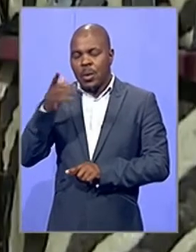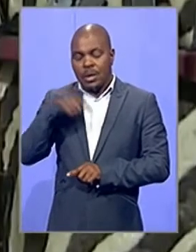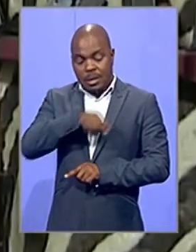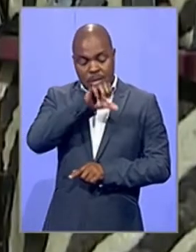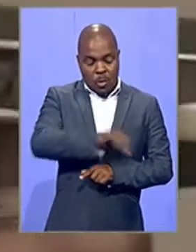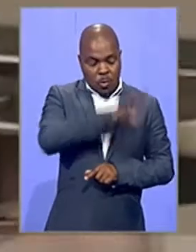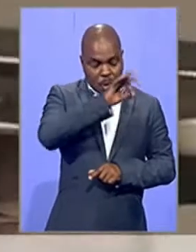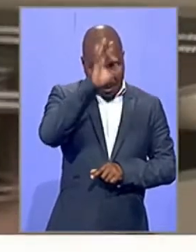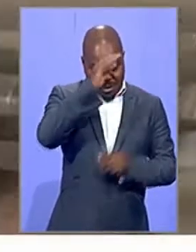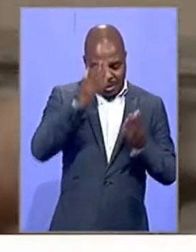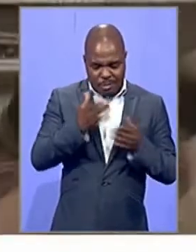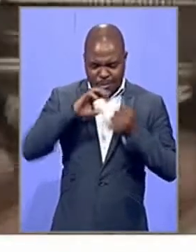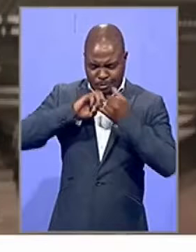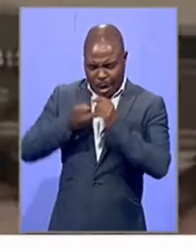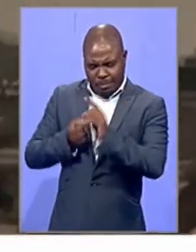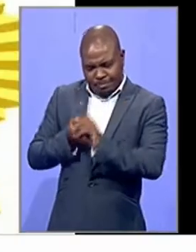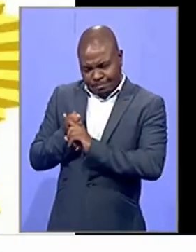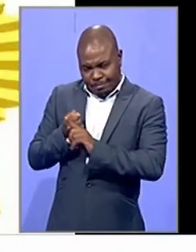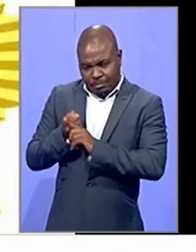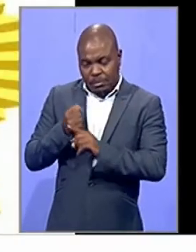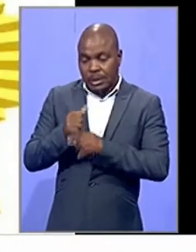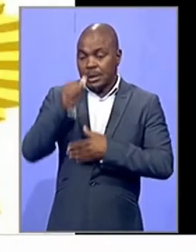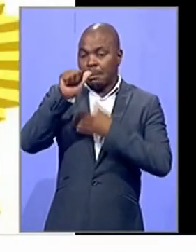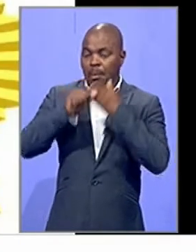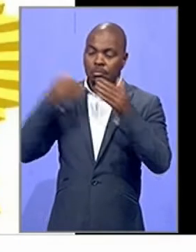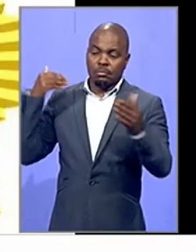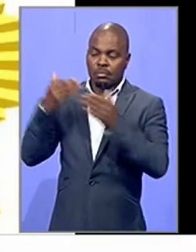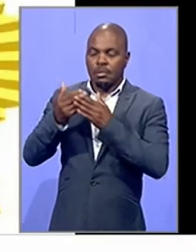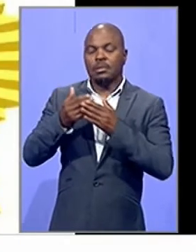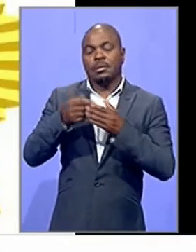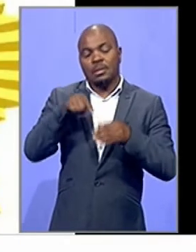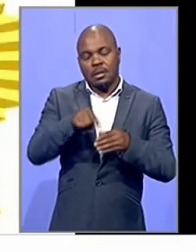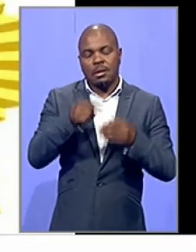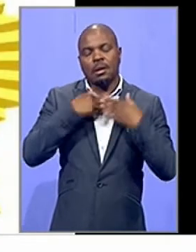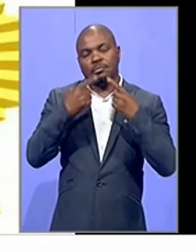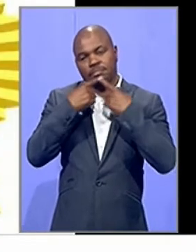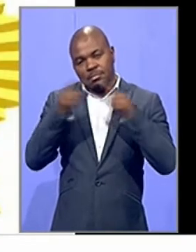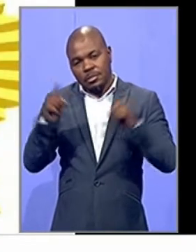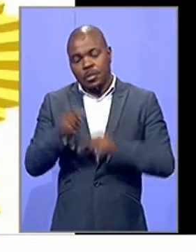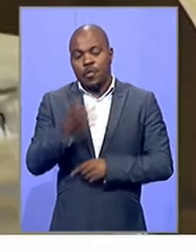Police Service. In a period of 6 months, the SABC is pleased to report that